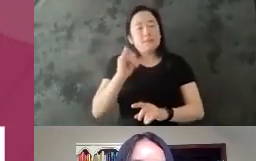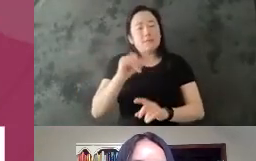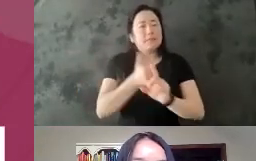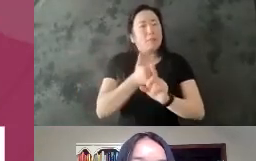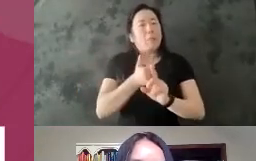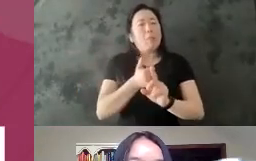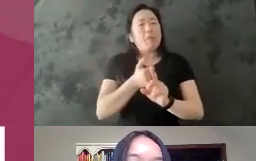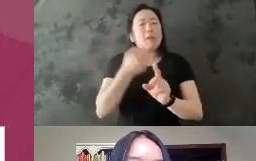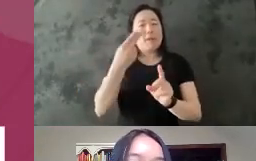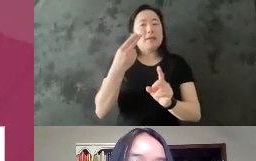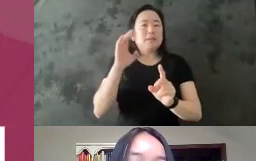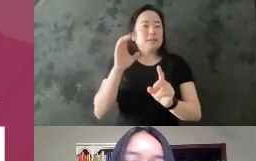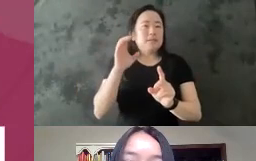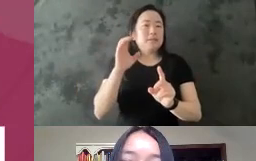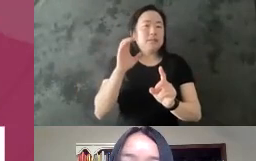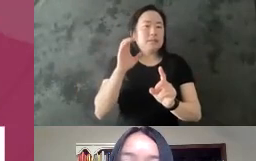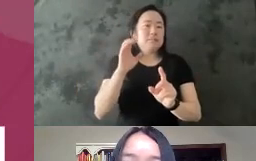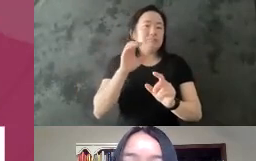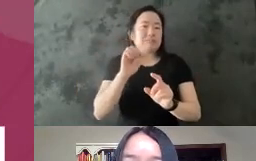So we'll take a couple of minutes in the chat.